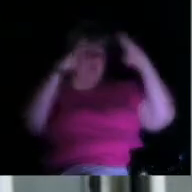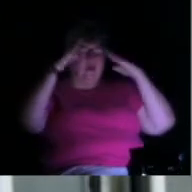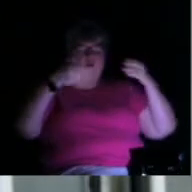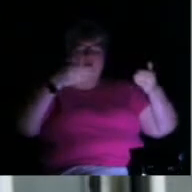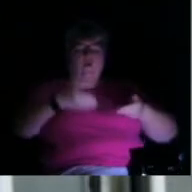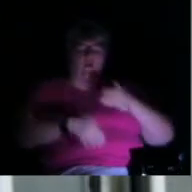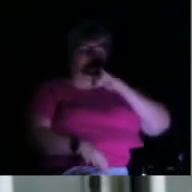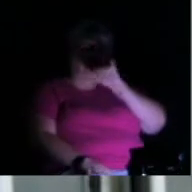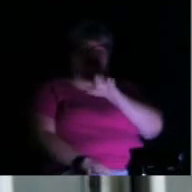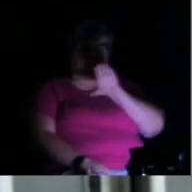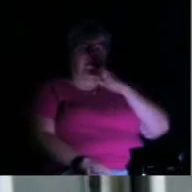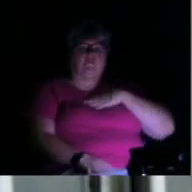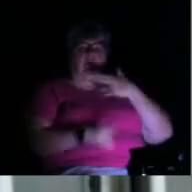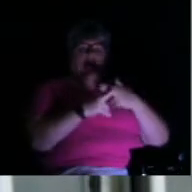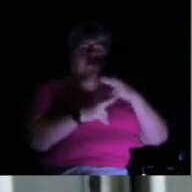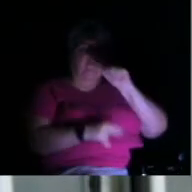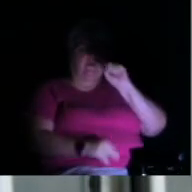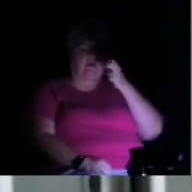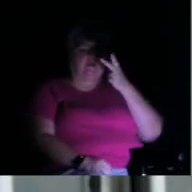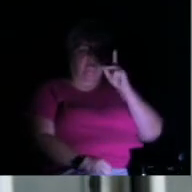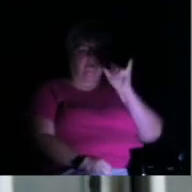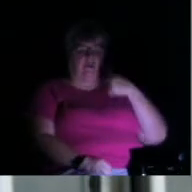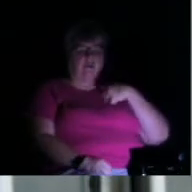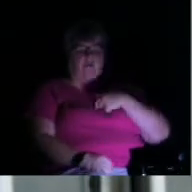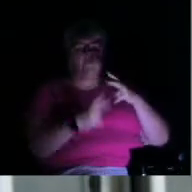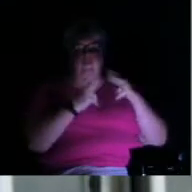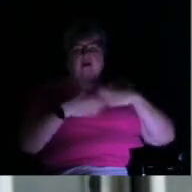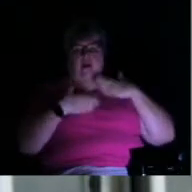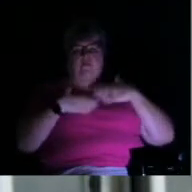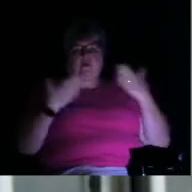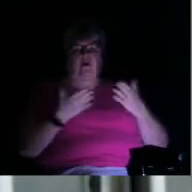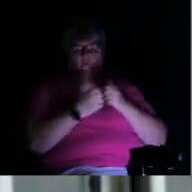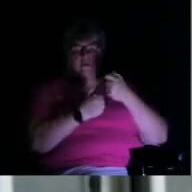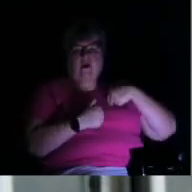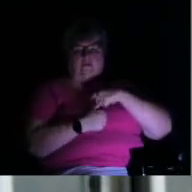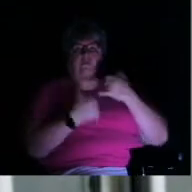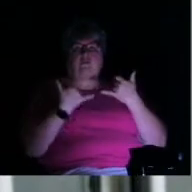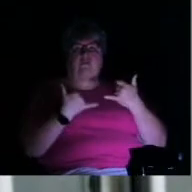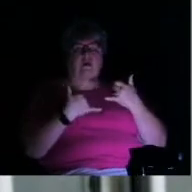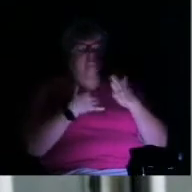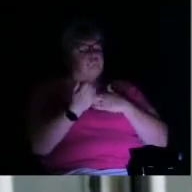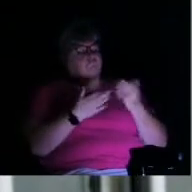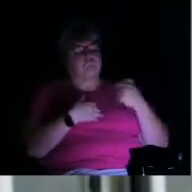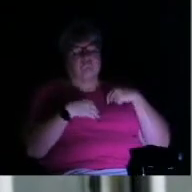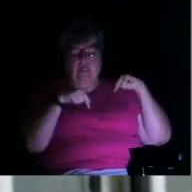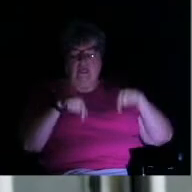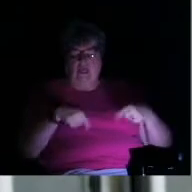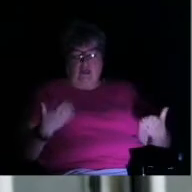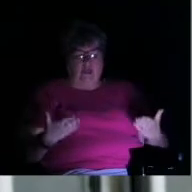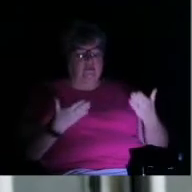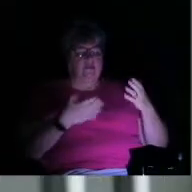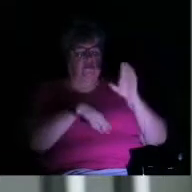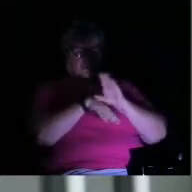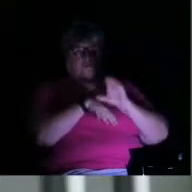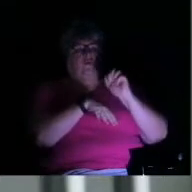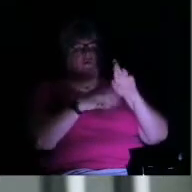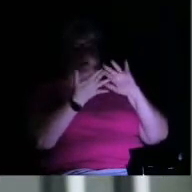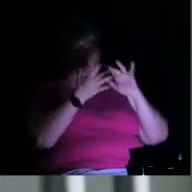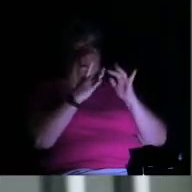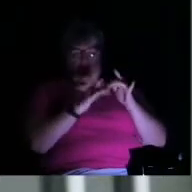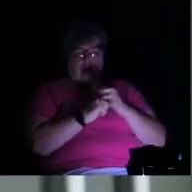Welcome to Journey. My name is Ashley, and we are so glad you are here with us today, whether you are here in person or online.